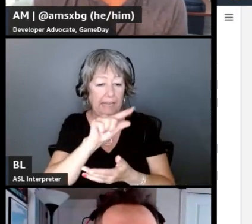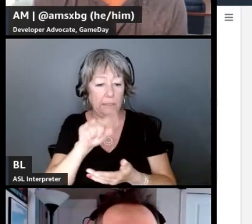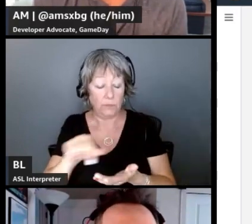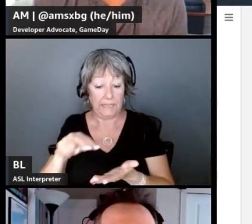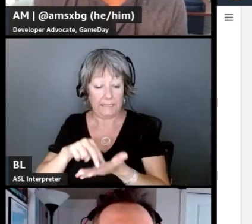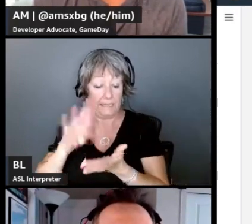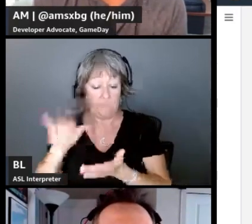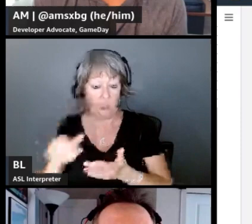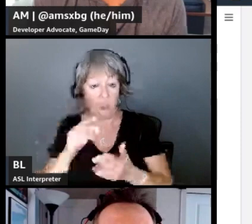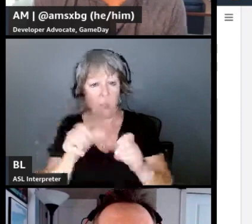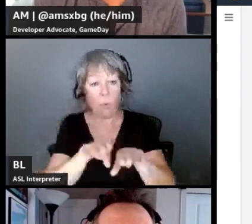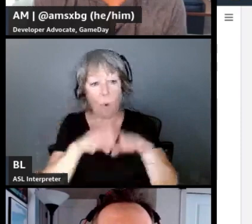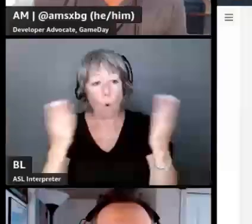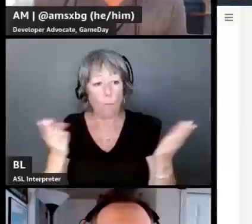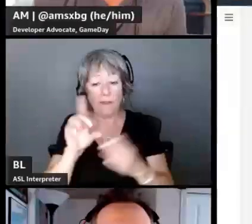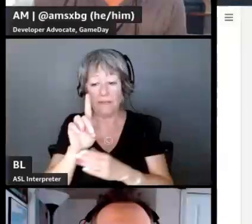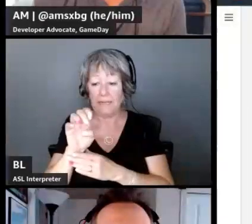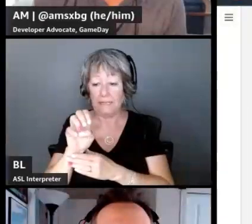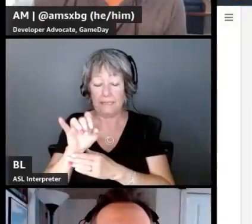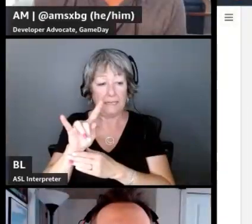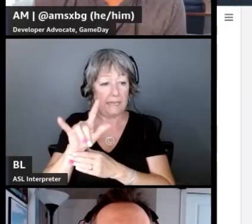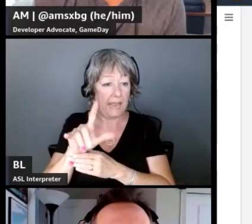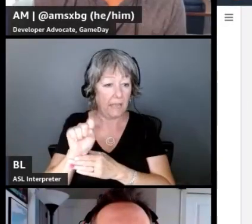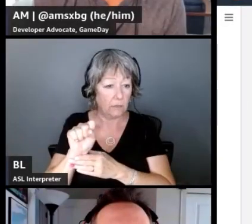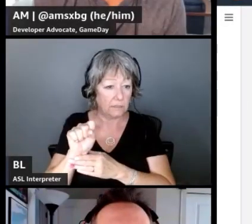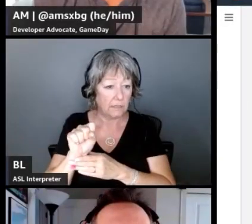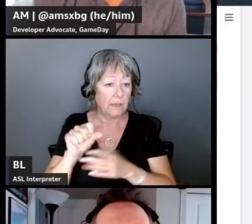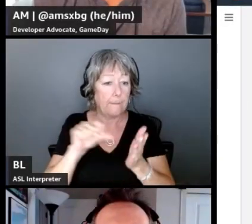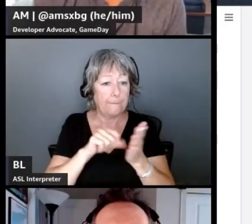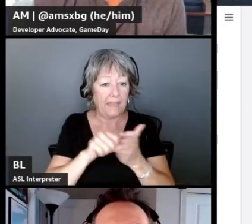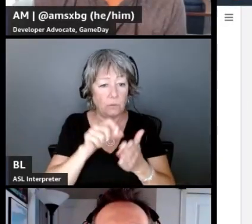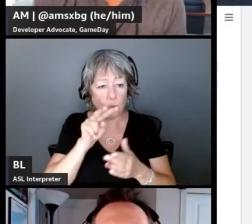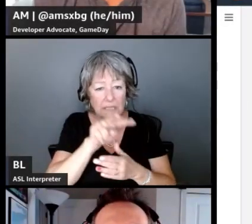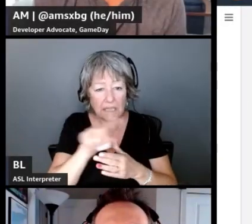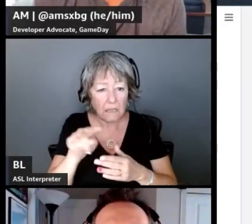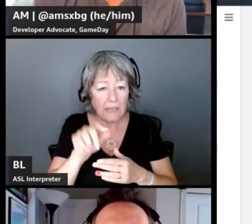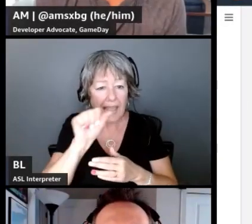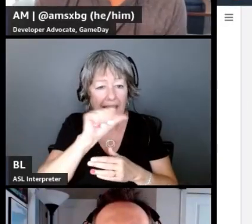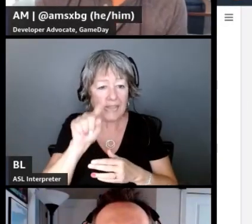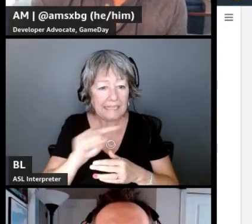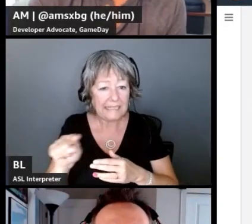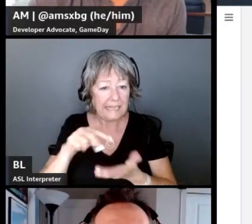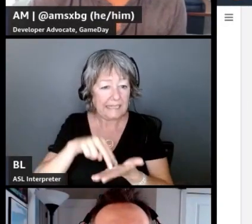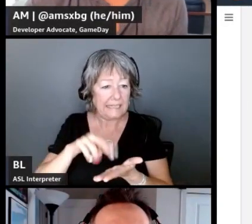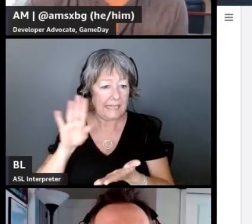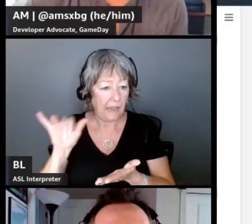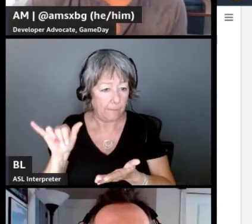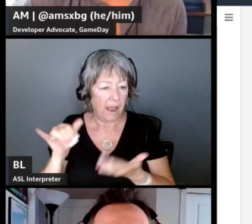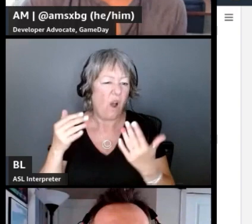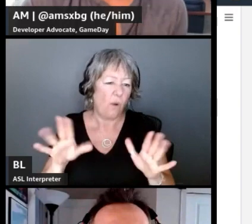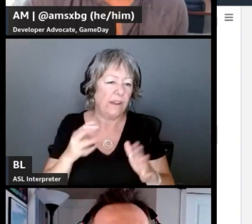detail page, for example, you'll see this is a 3AZ domain with standby. This is something that I had a ready demo